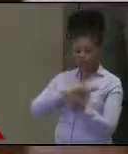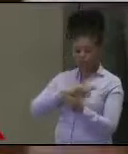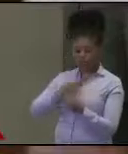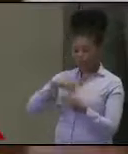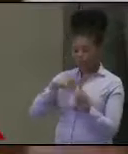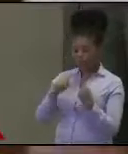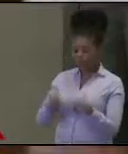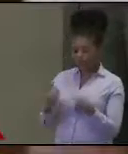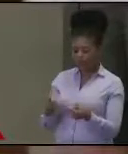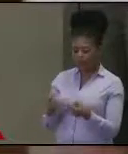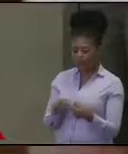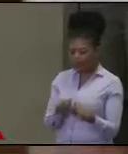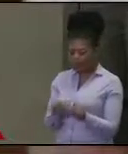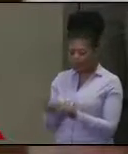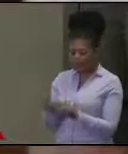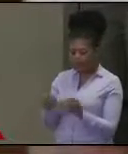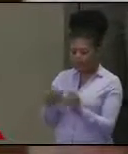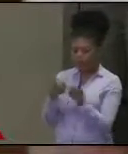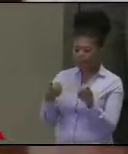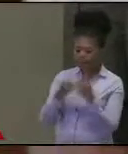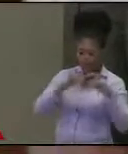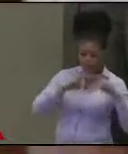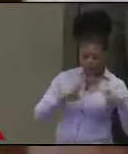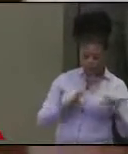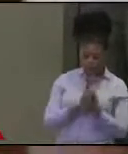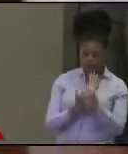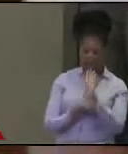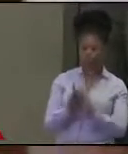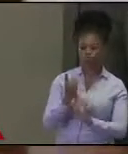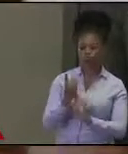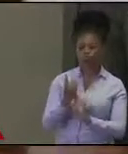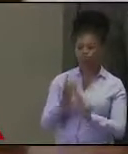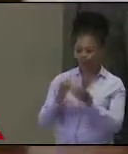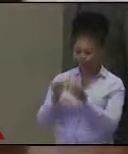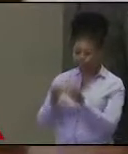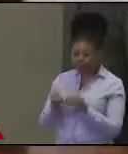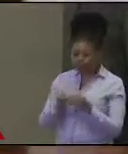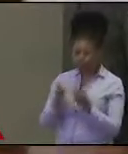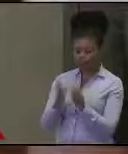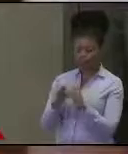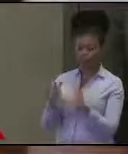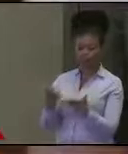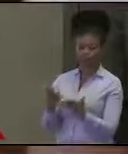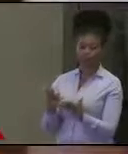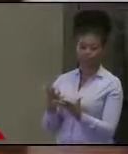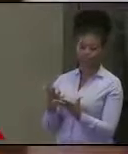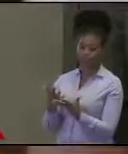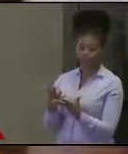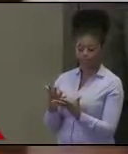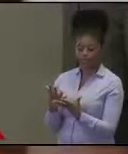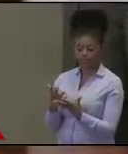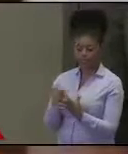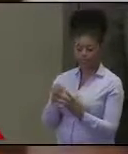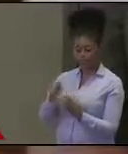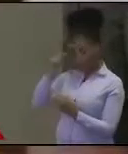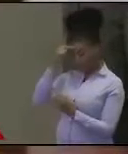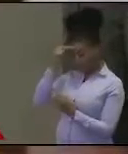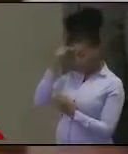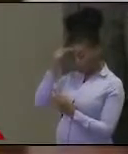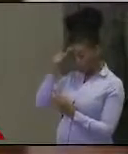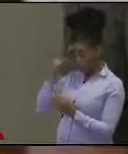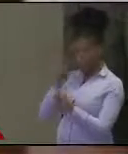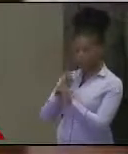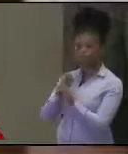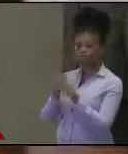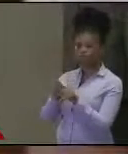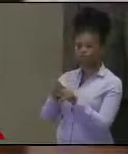with challenges of research and development, the innovation, without these knowledge-based institutions